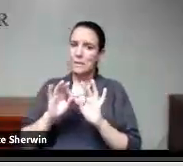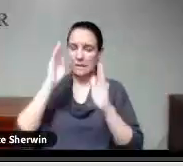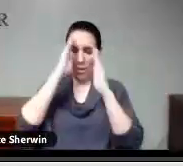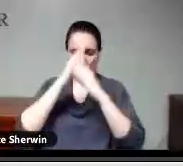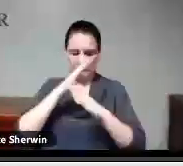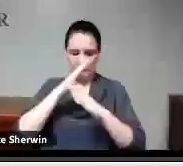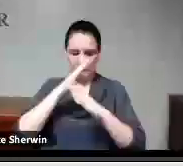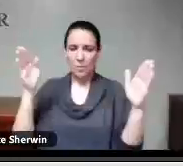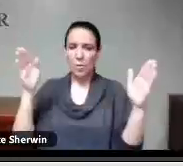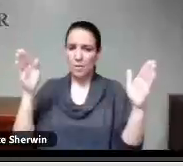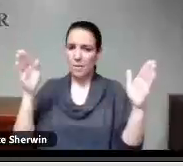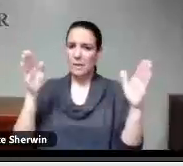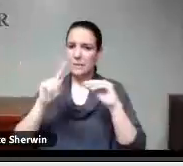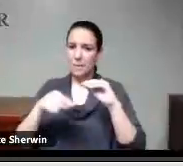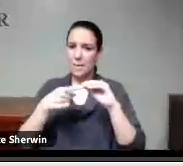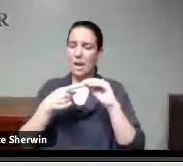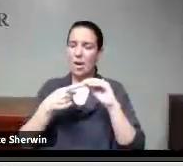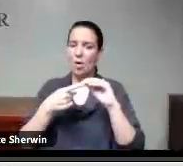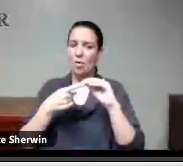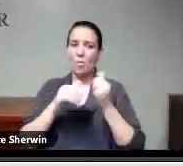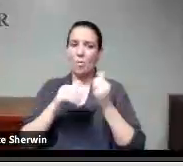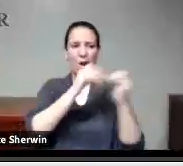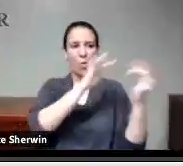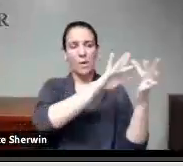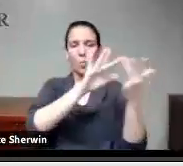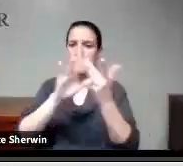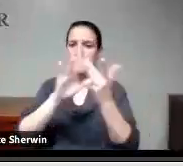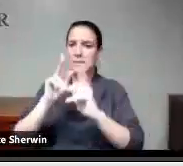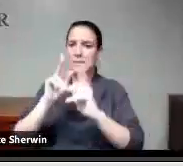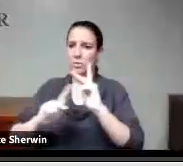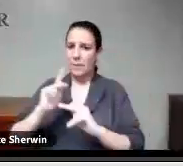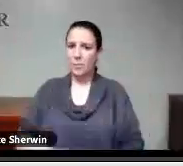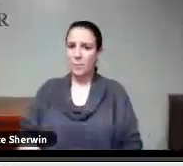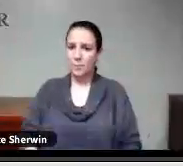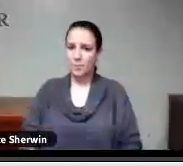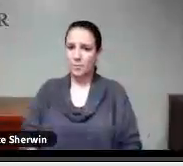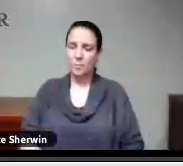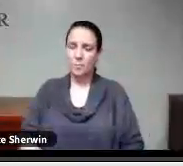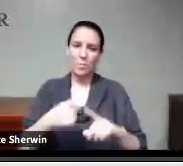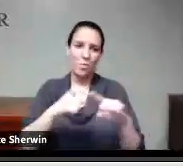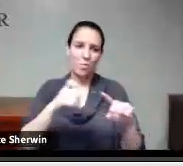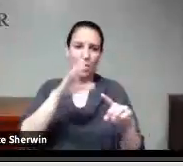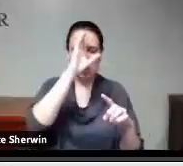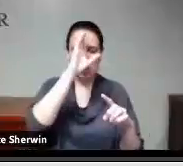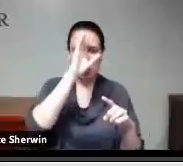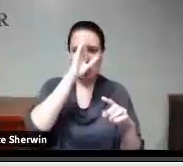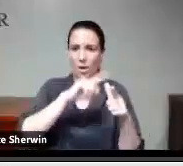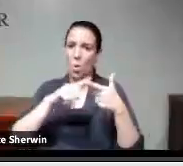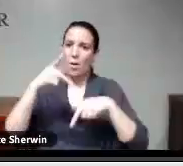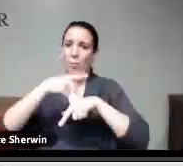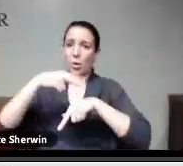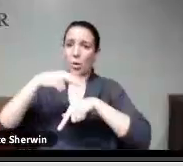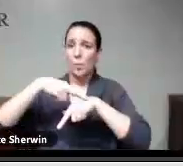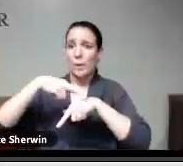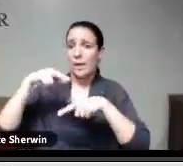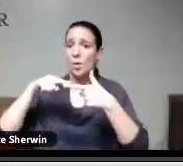and start to think about how it is that we reach out to people who are from Cuba or from Puerto Rico or